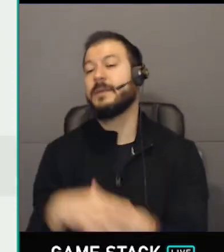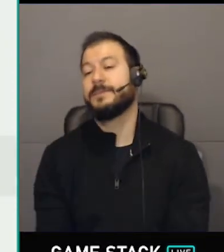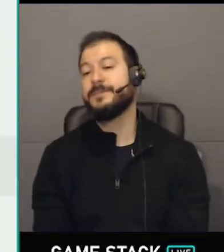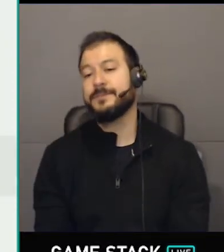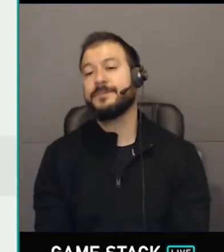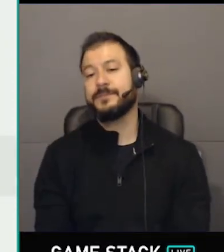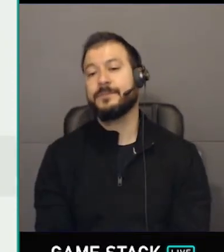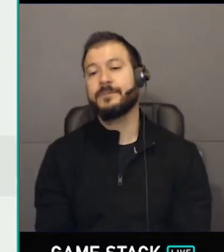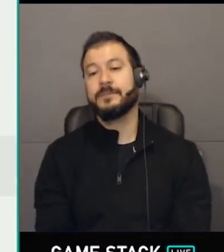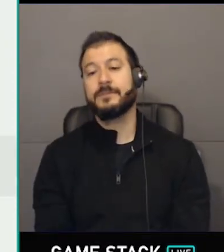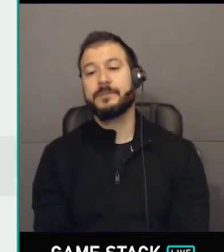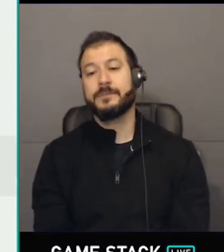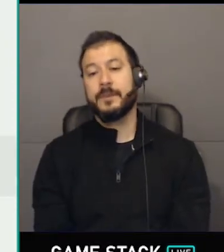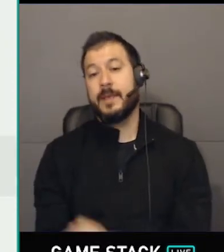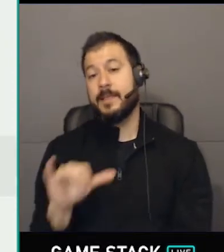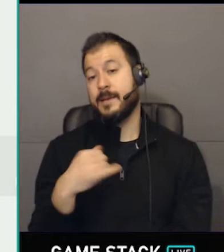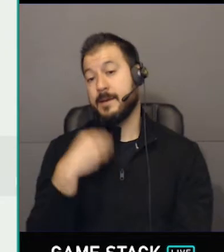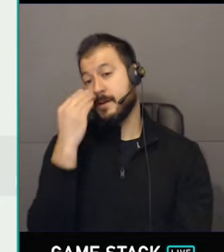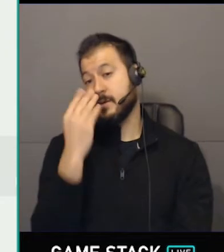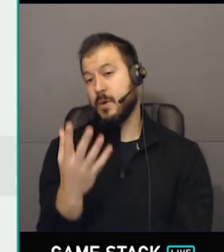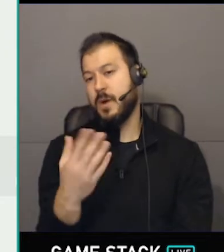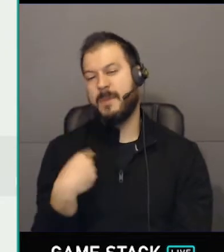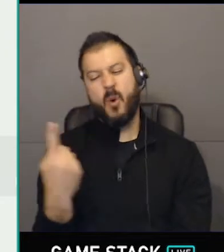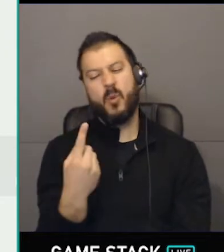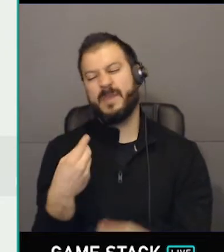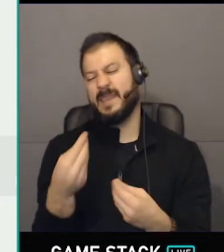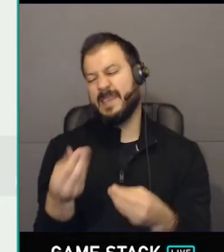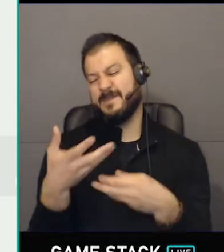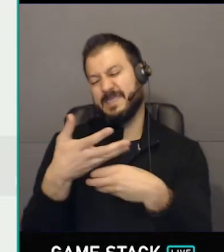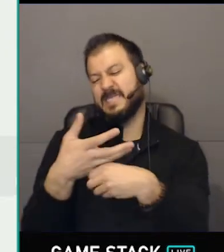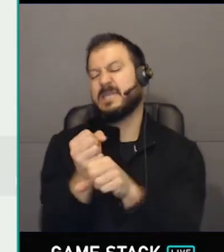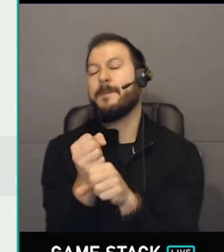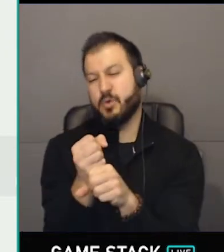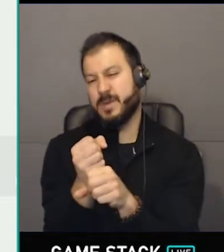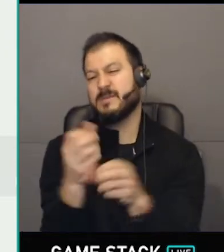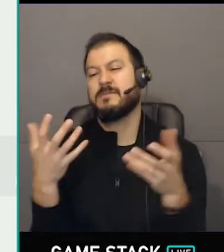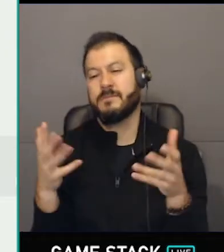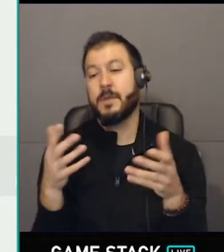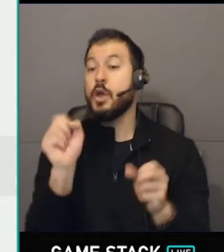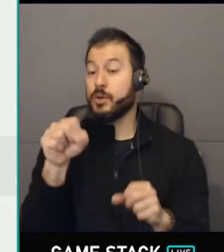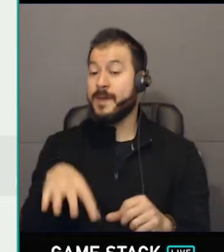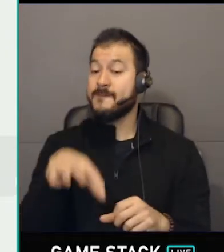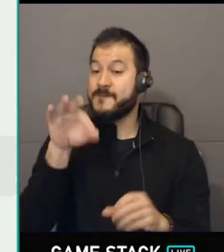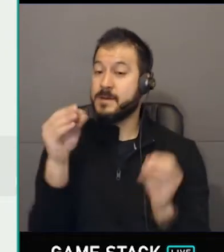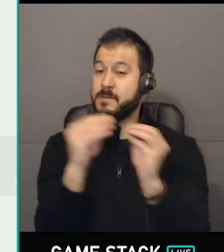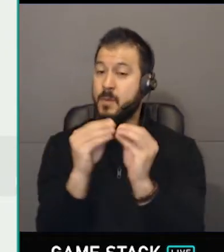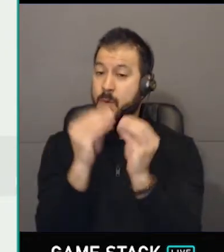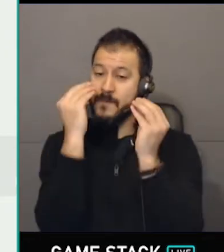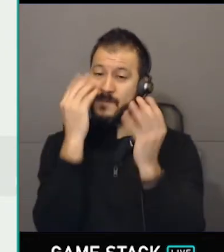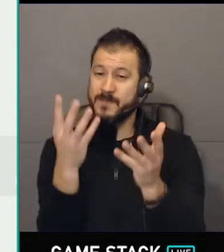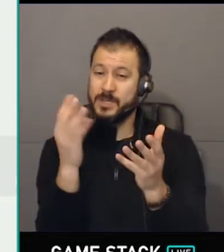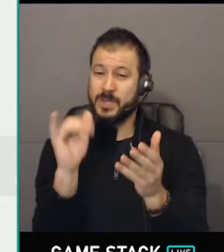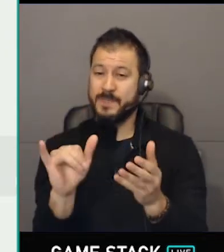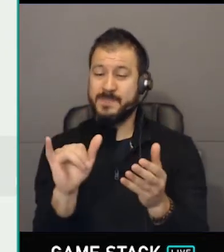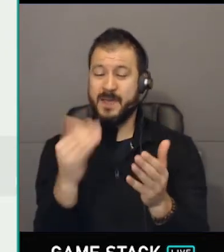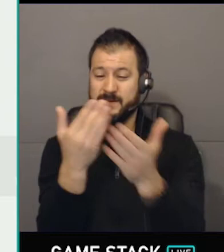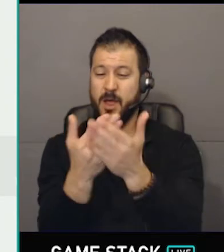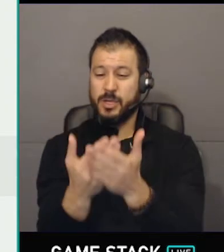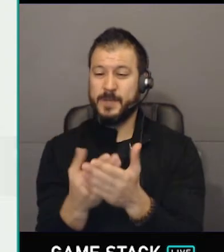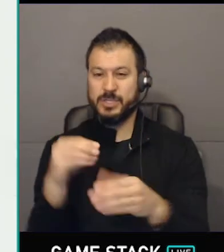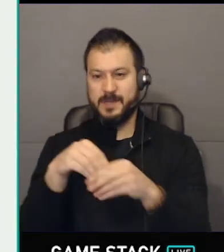As a note, in this section, I'm only going to give a summary of our full guidance. You can find more information at the documentation in the